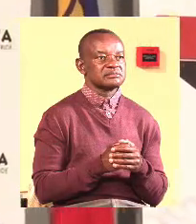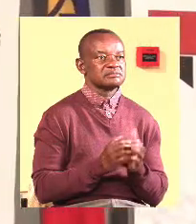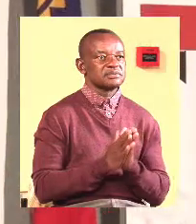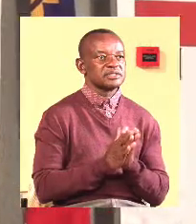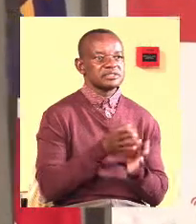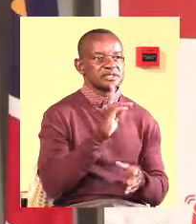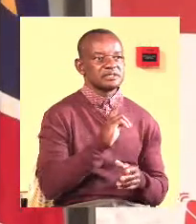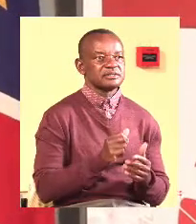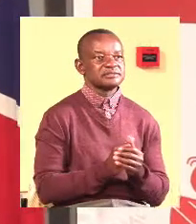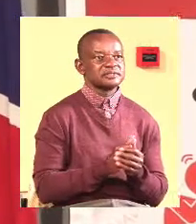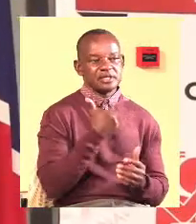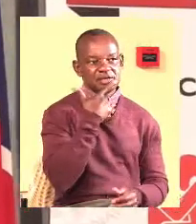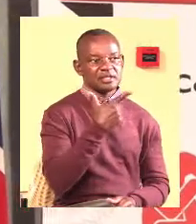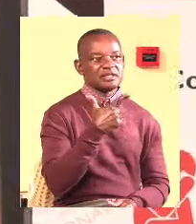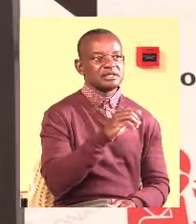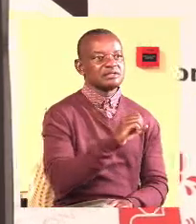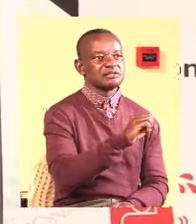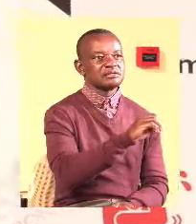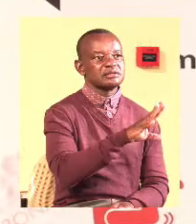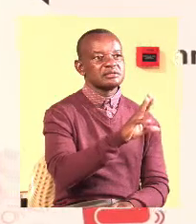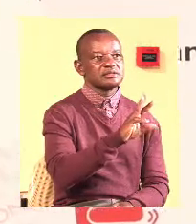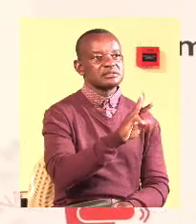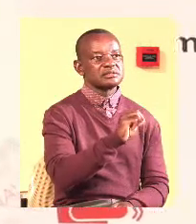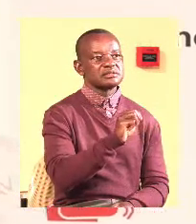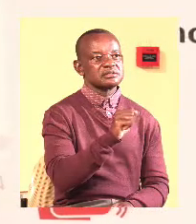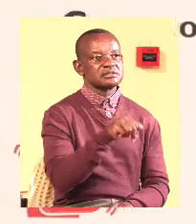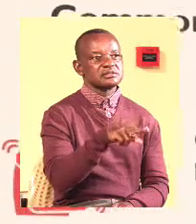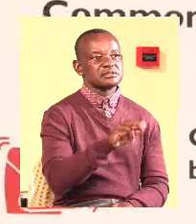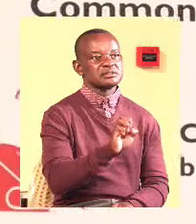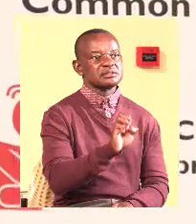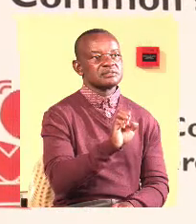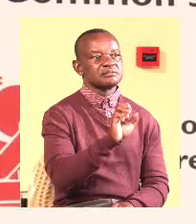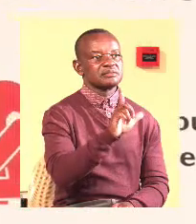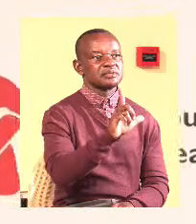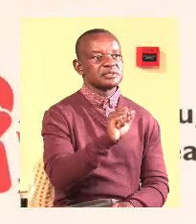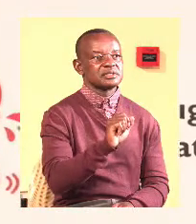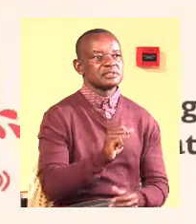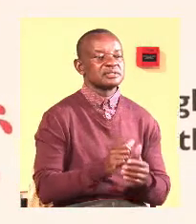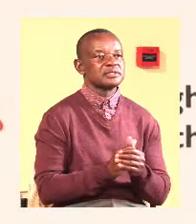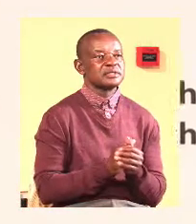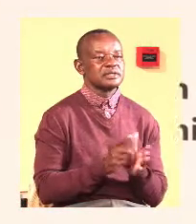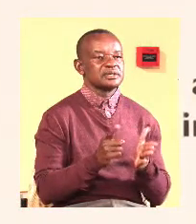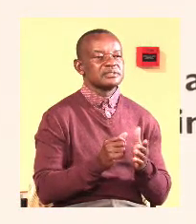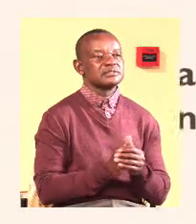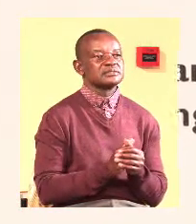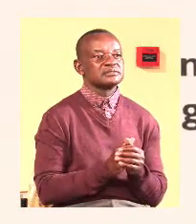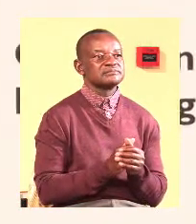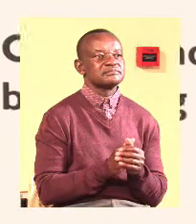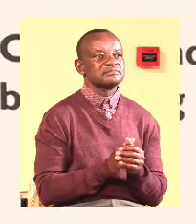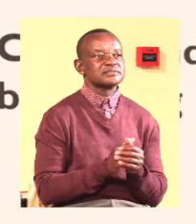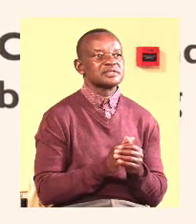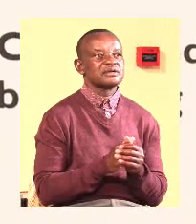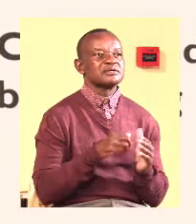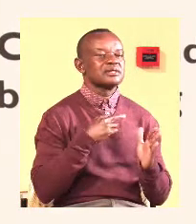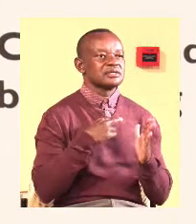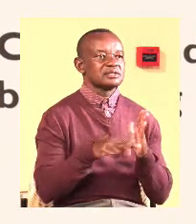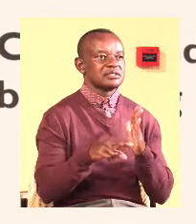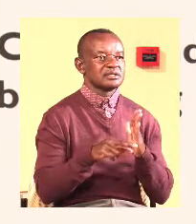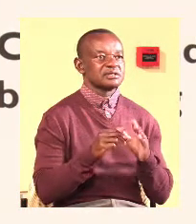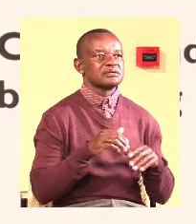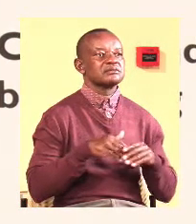Samuel. Yes, what I can say is when it comes to the regulation of transportation of persons, it's